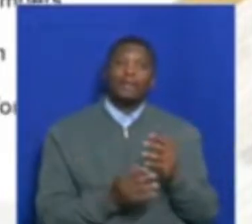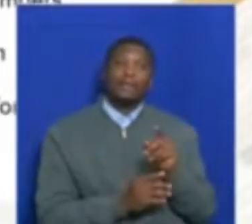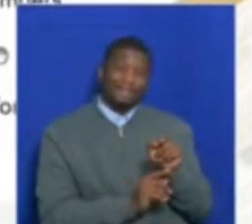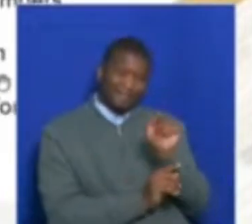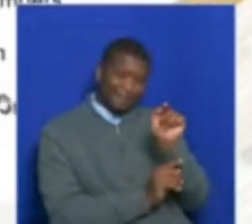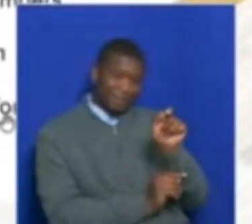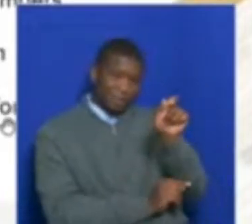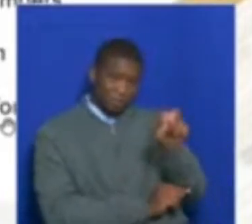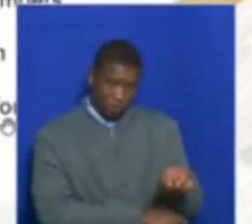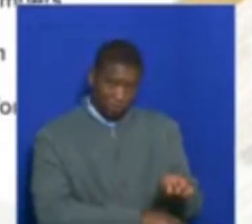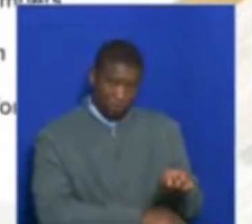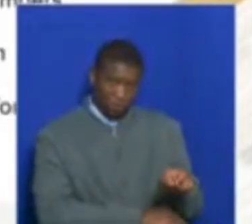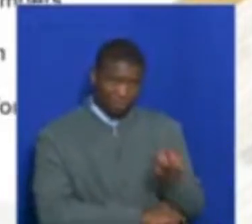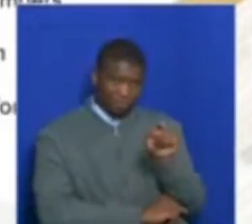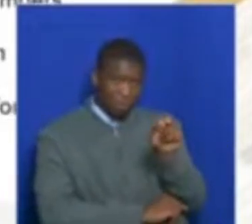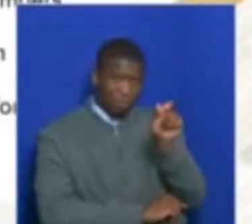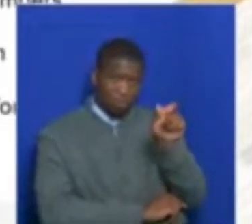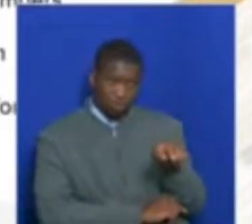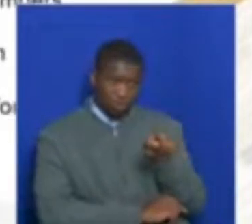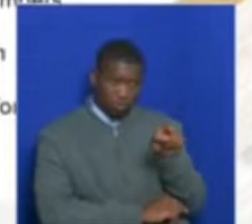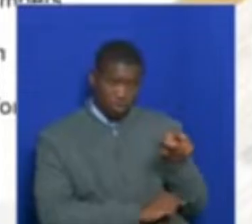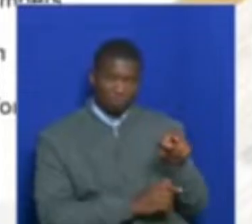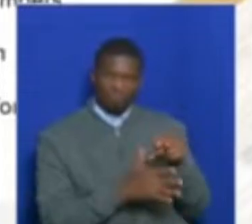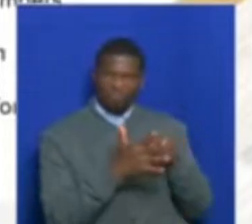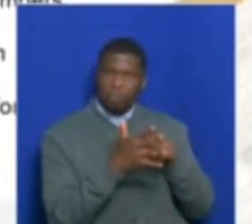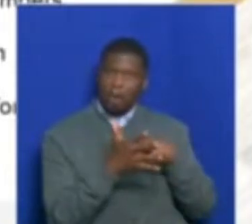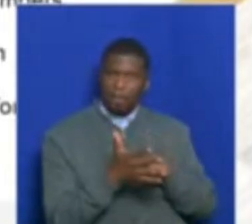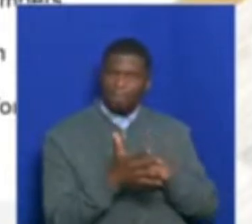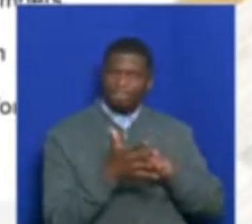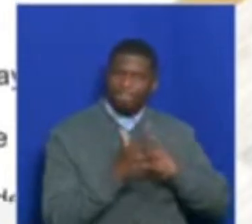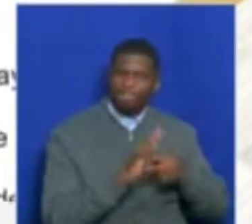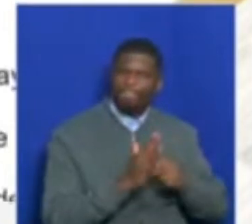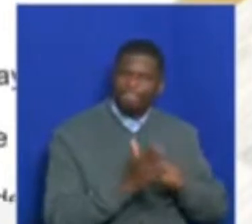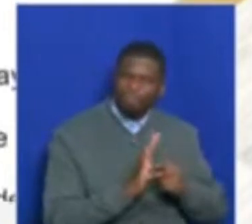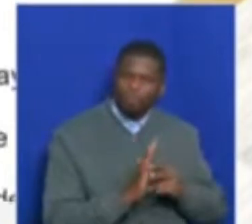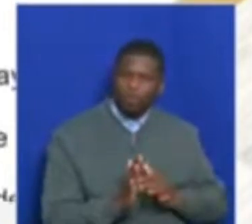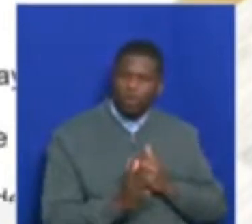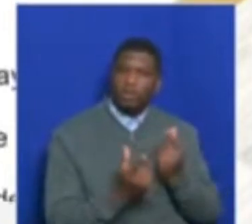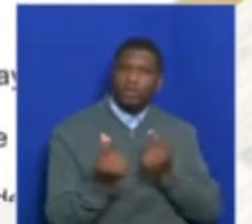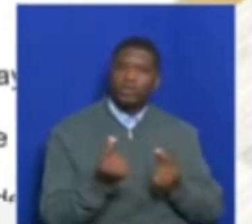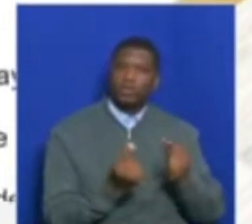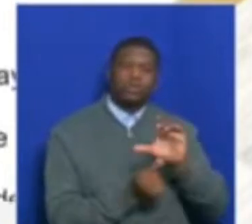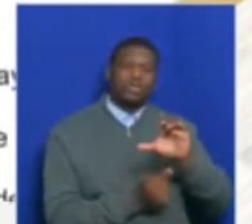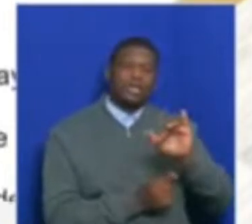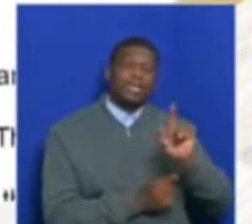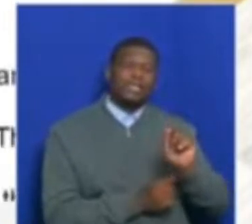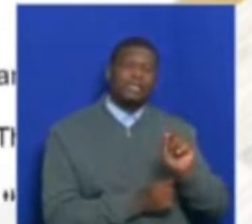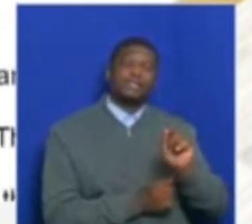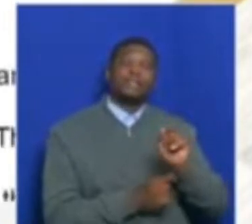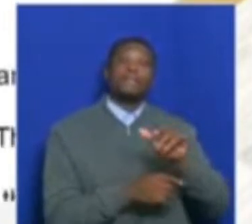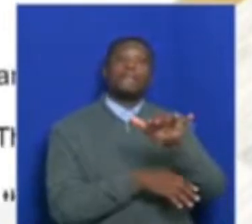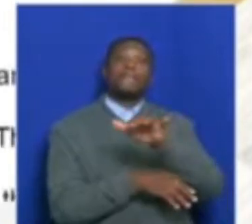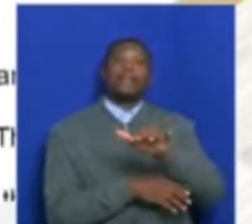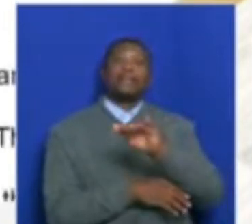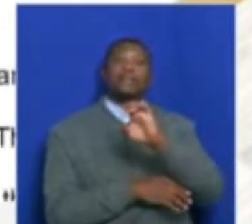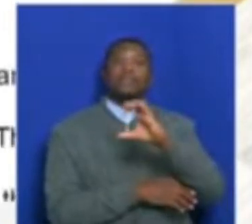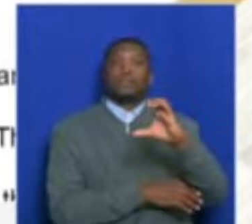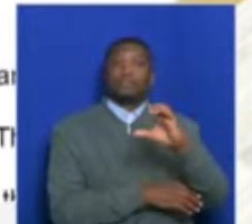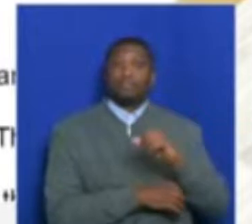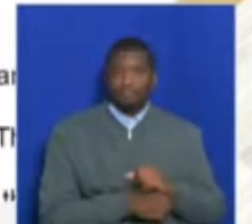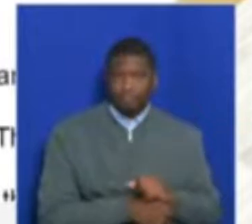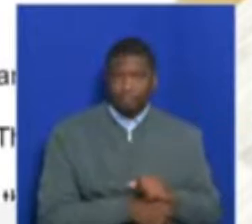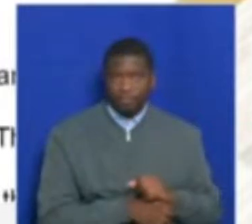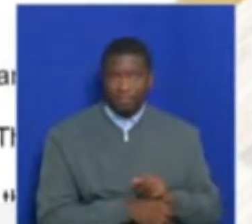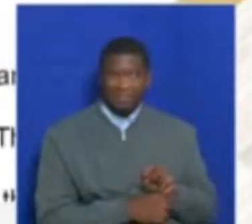suspect was planning to do a cash in transit in Eastern Cape. The suspect went into hiding in... Sorry,